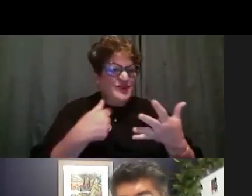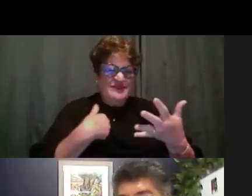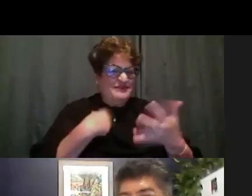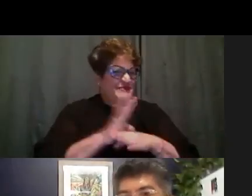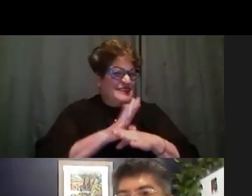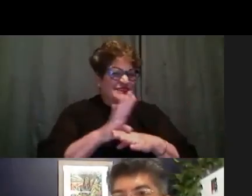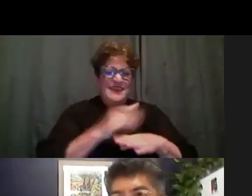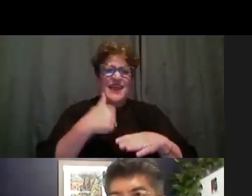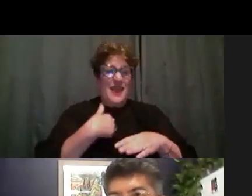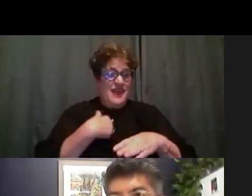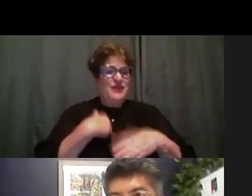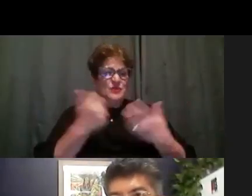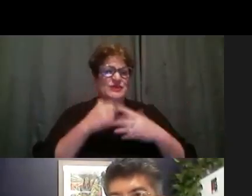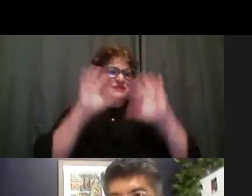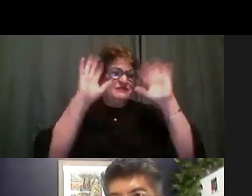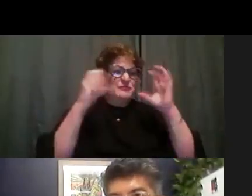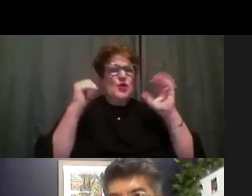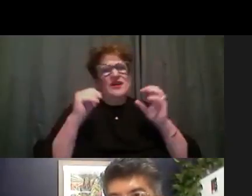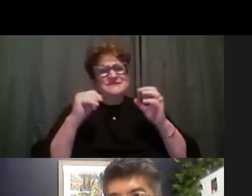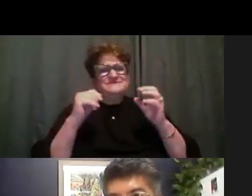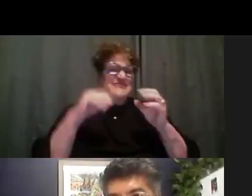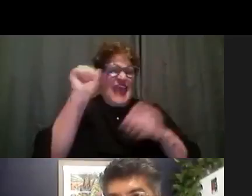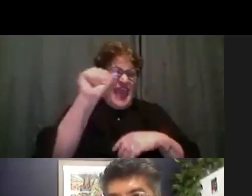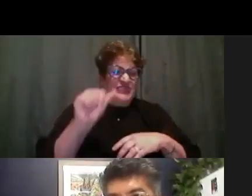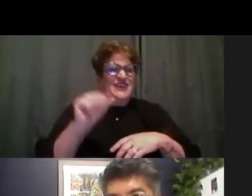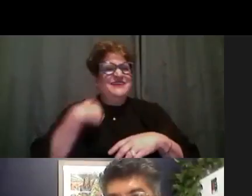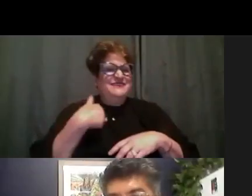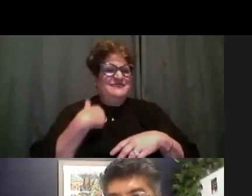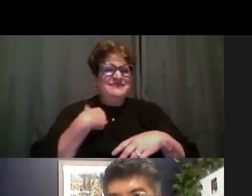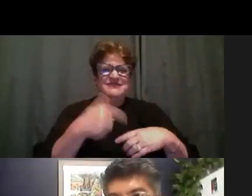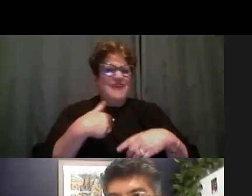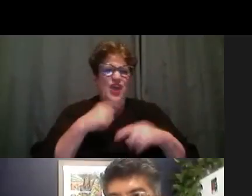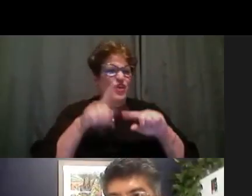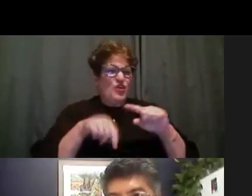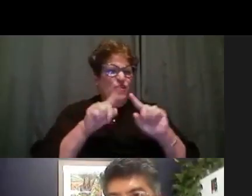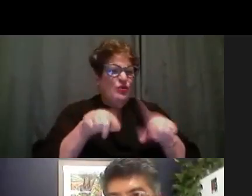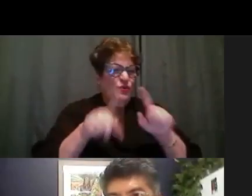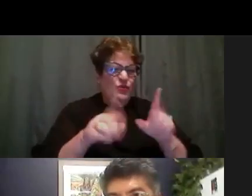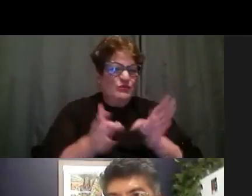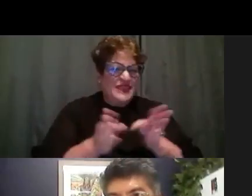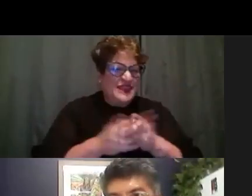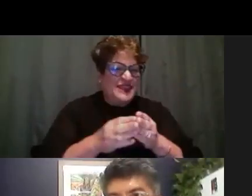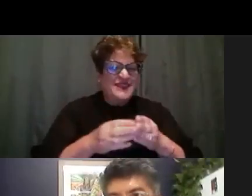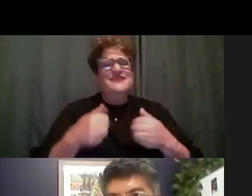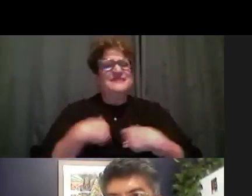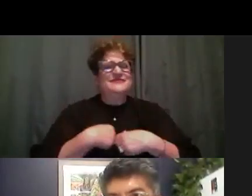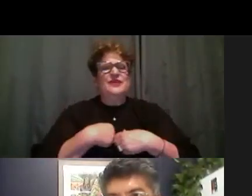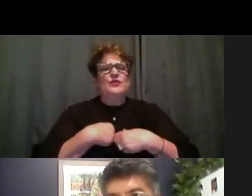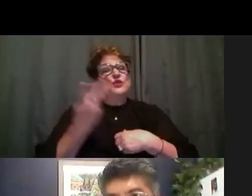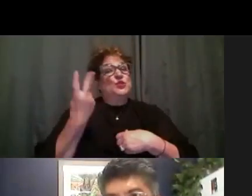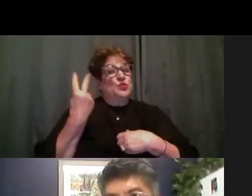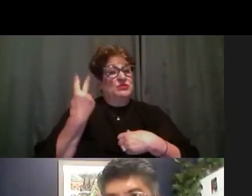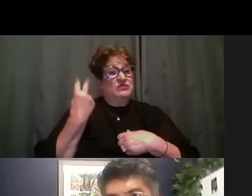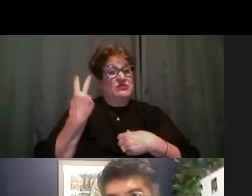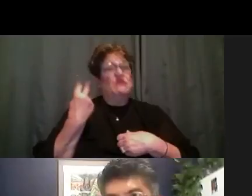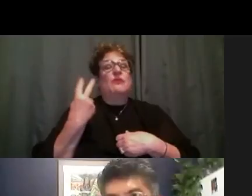athlete. I couldn't really go, I couldn't attend, and I was like penalized for it. So like 2 years ago, I was able to find